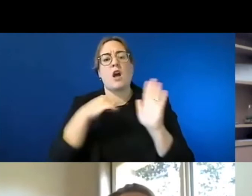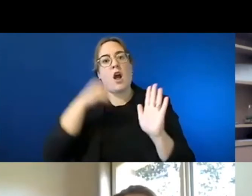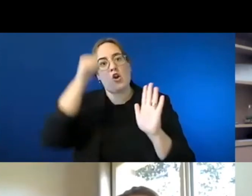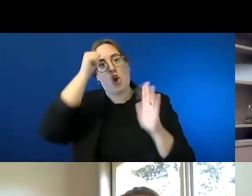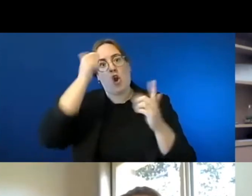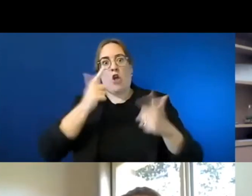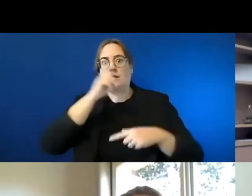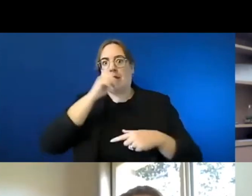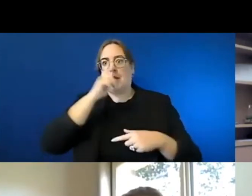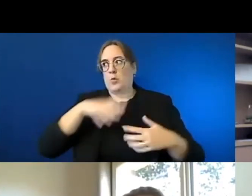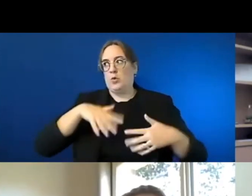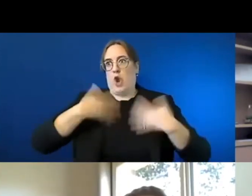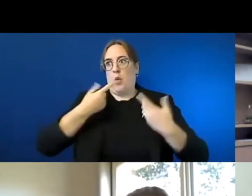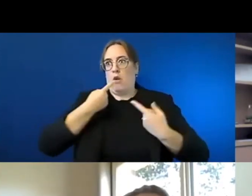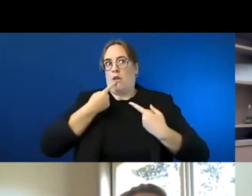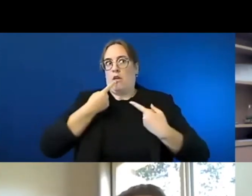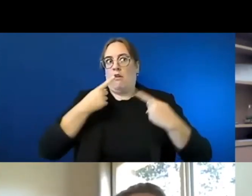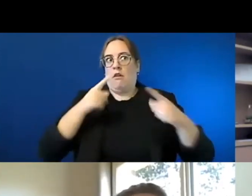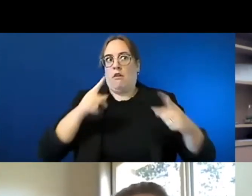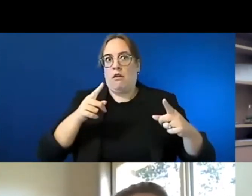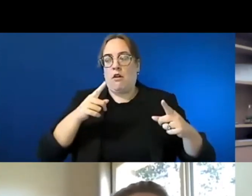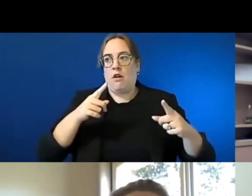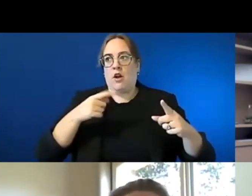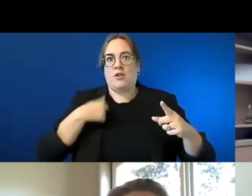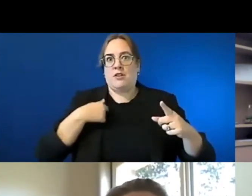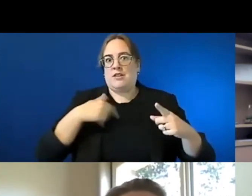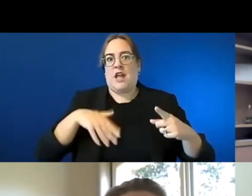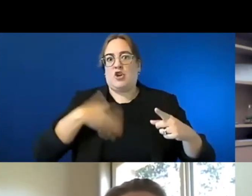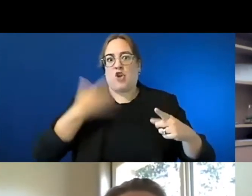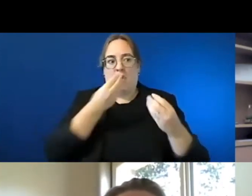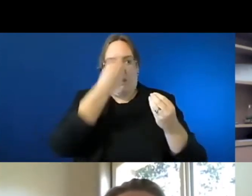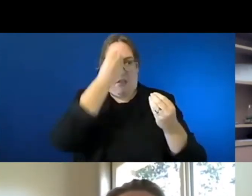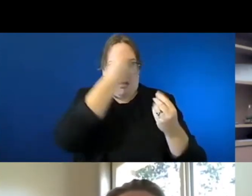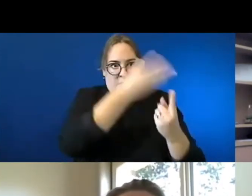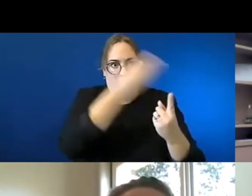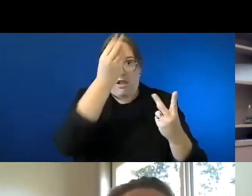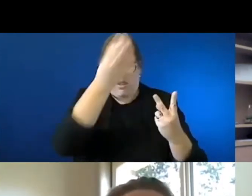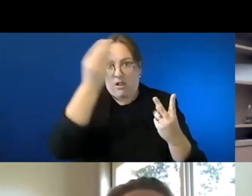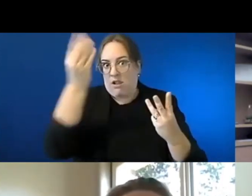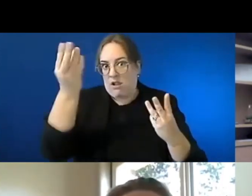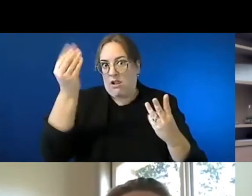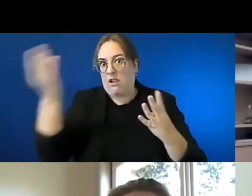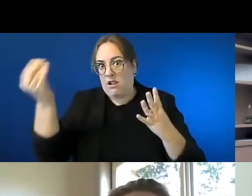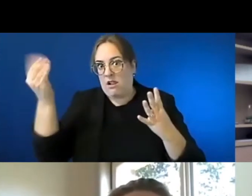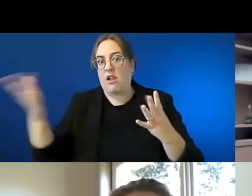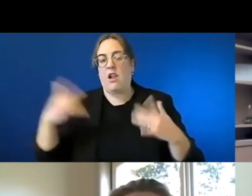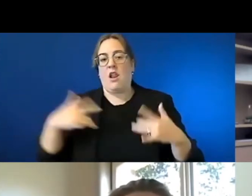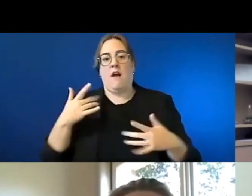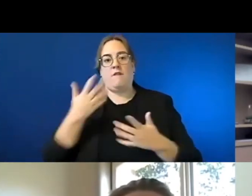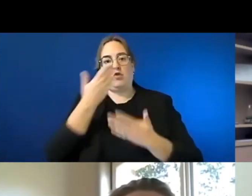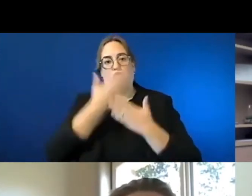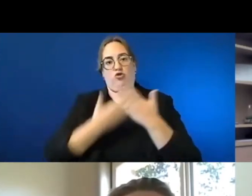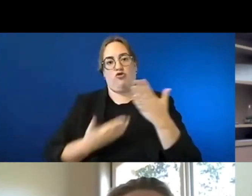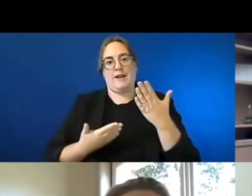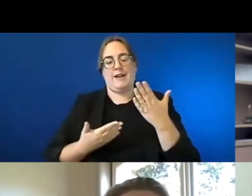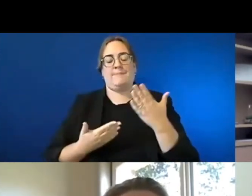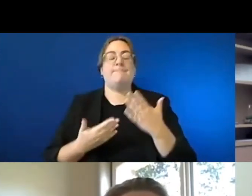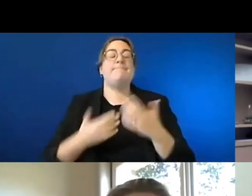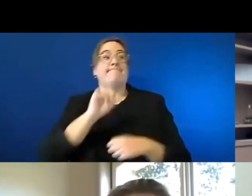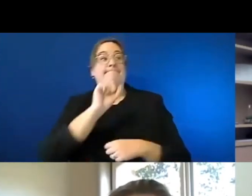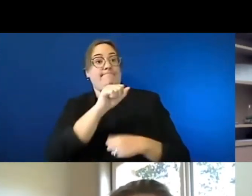their disability because they don't want everybody to know their life story. Yeah, so at Swinburne, we don't share